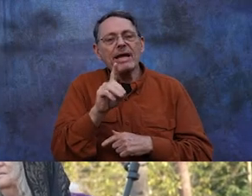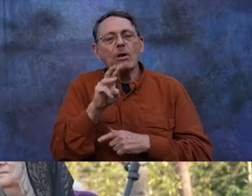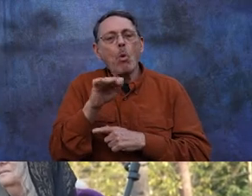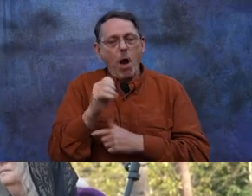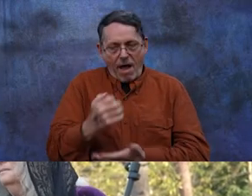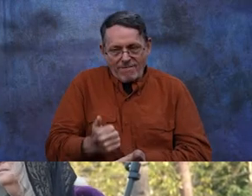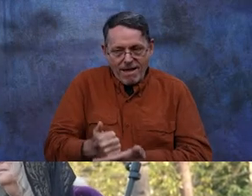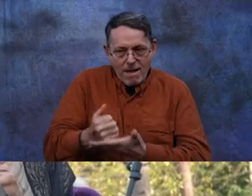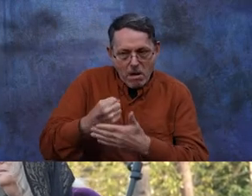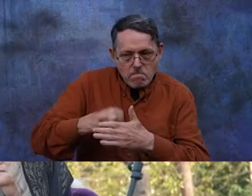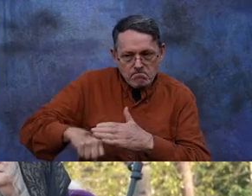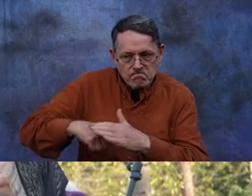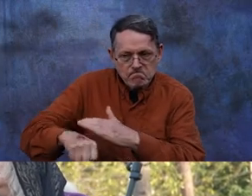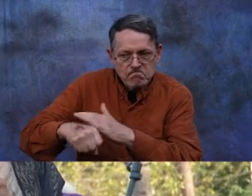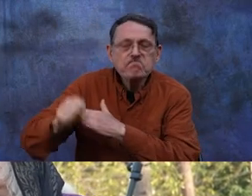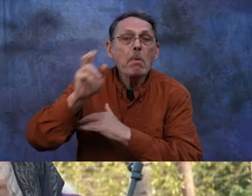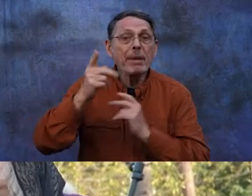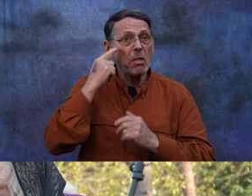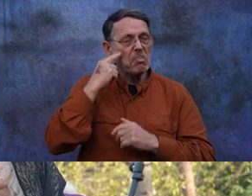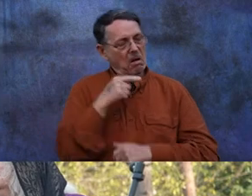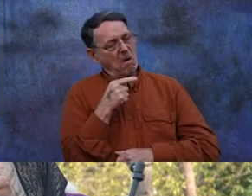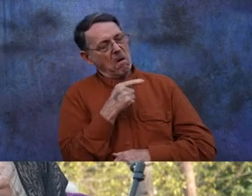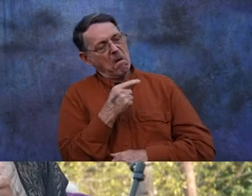And when people think of me as a midwife, they